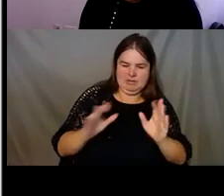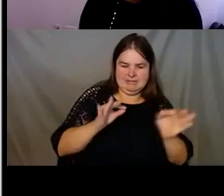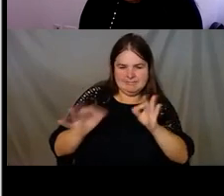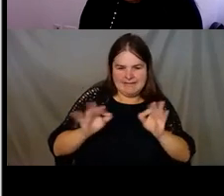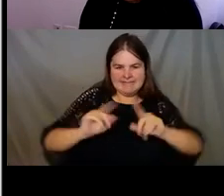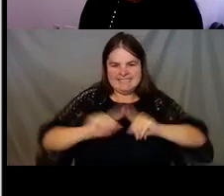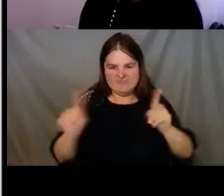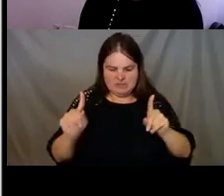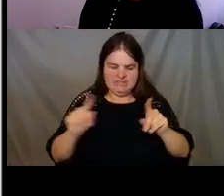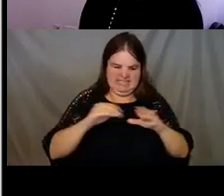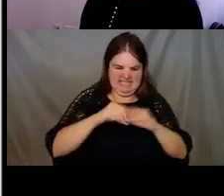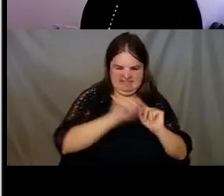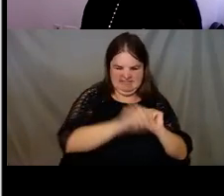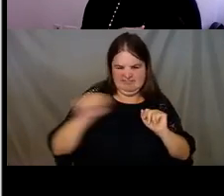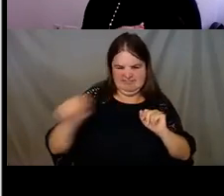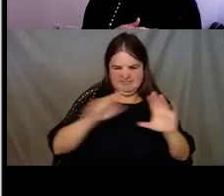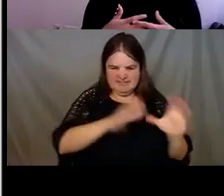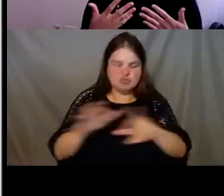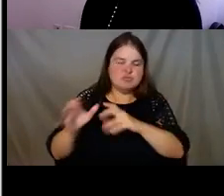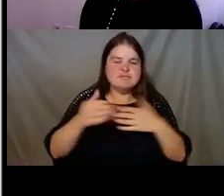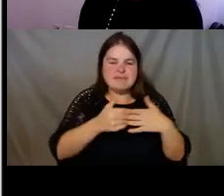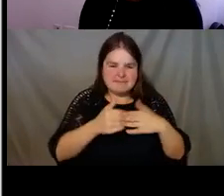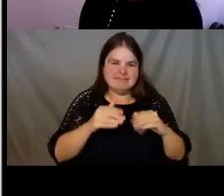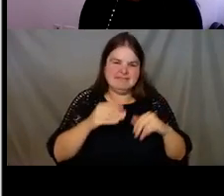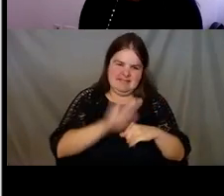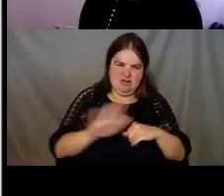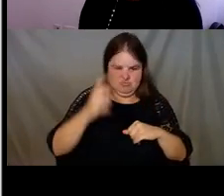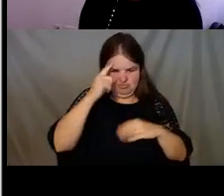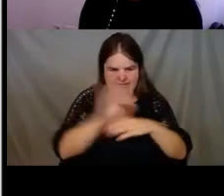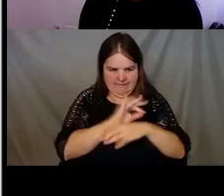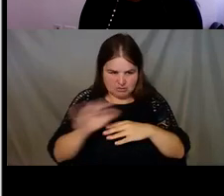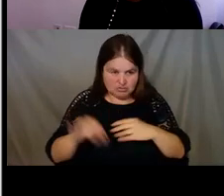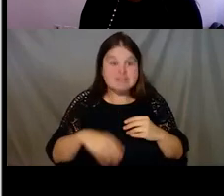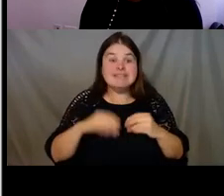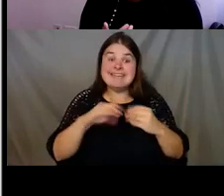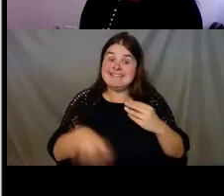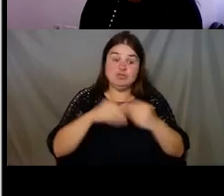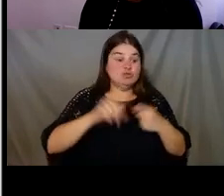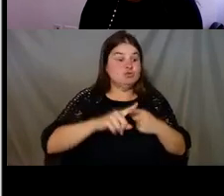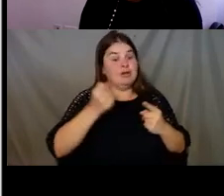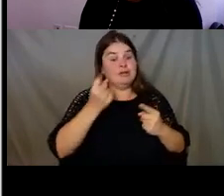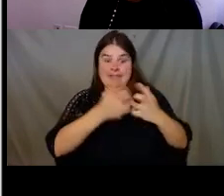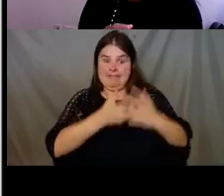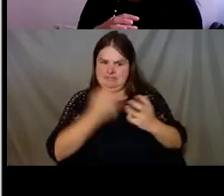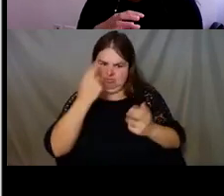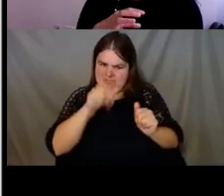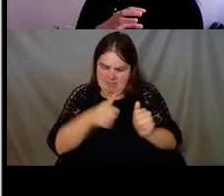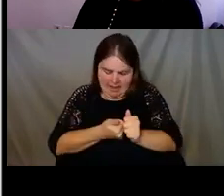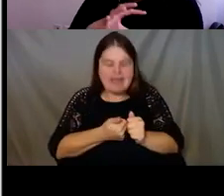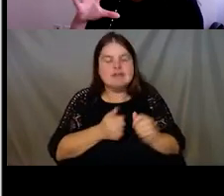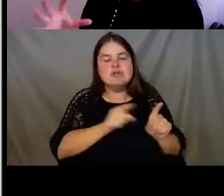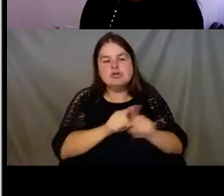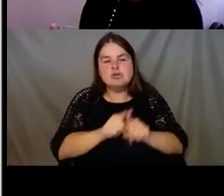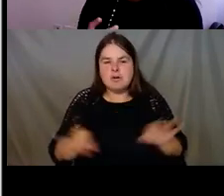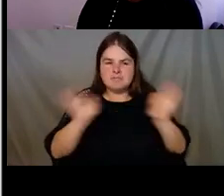brain function. And in addition to understanding mechanisms, you know, it's really important to